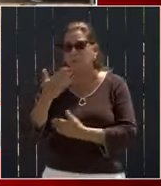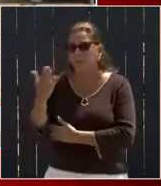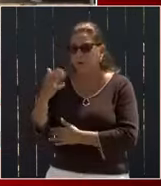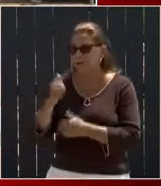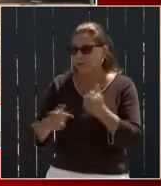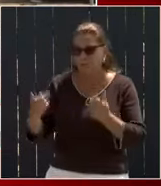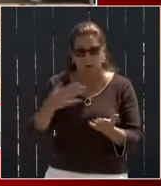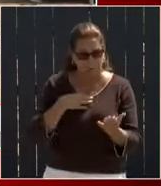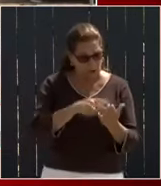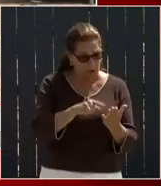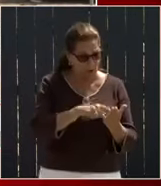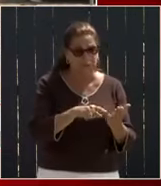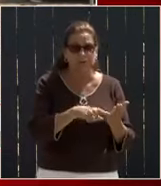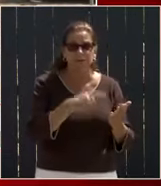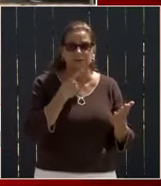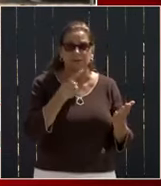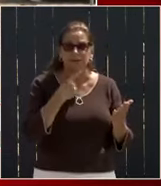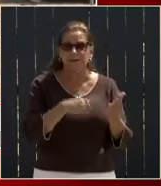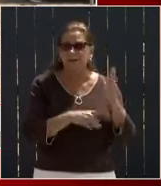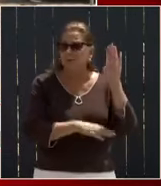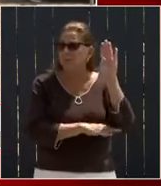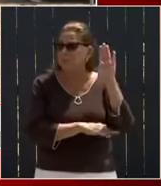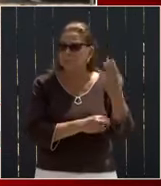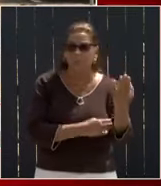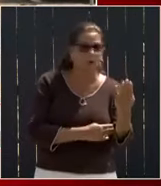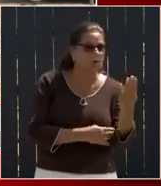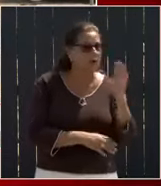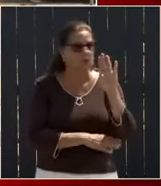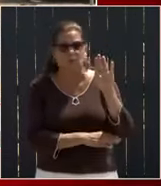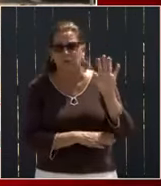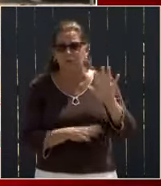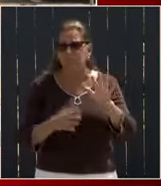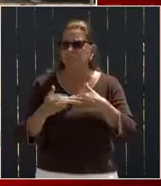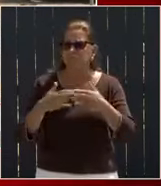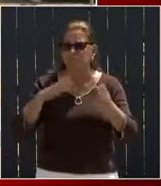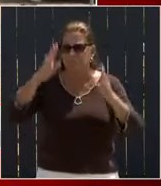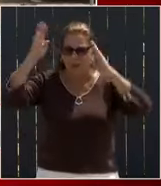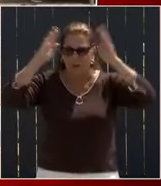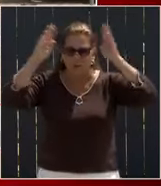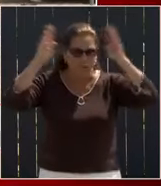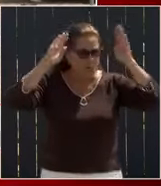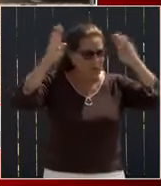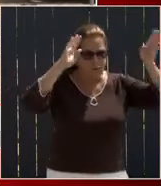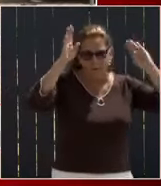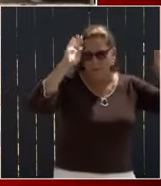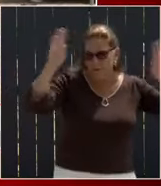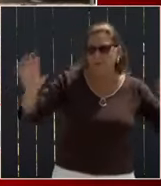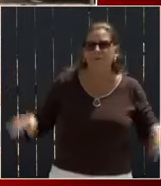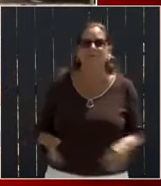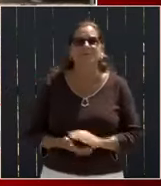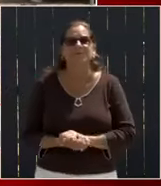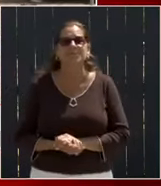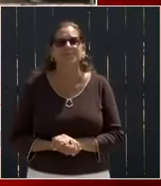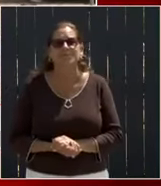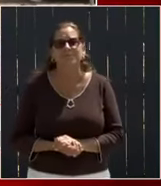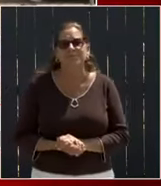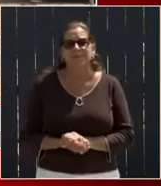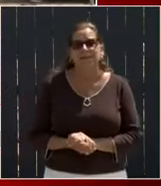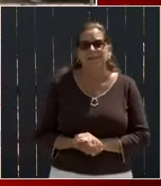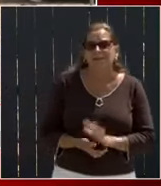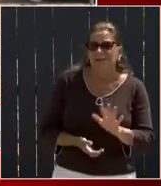as readily accessible as they should be. But in any event, this is a long time